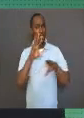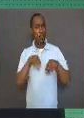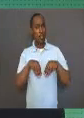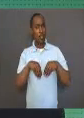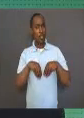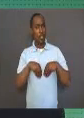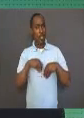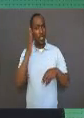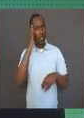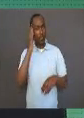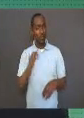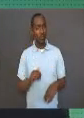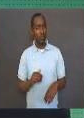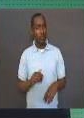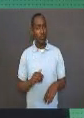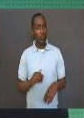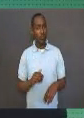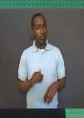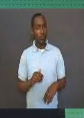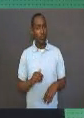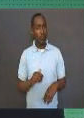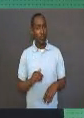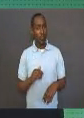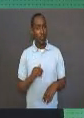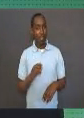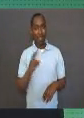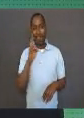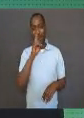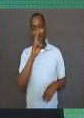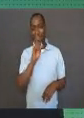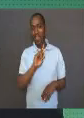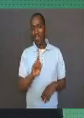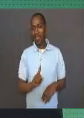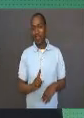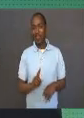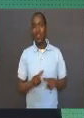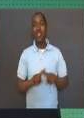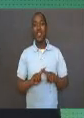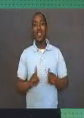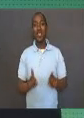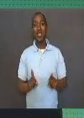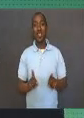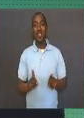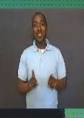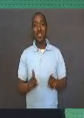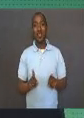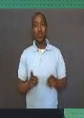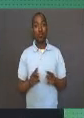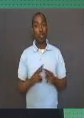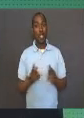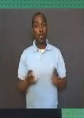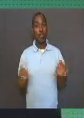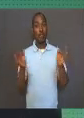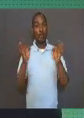before? They may not be fun, but they are